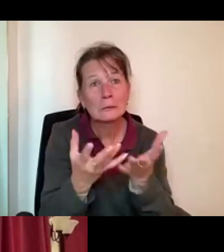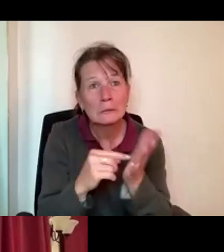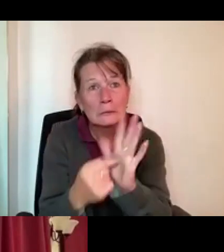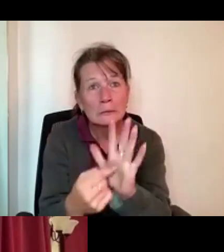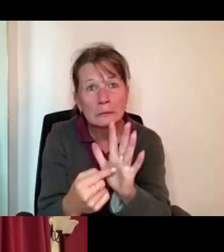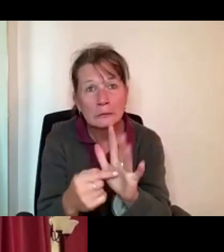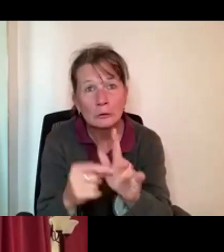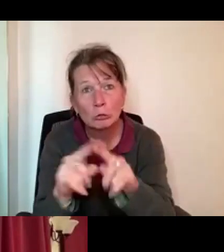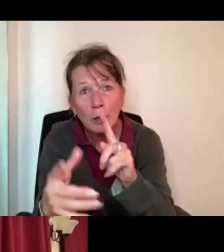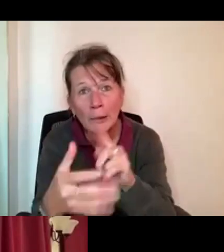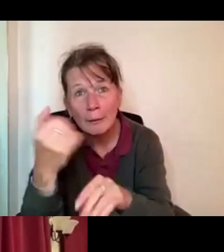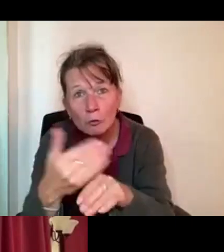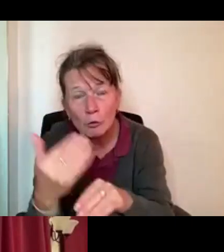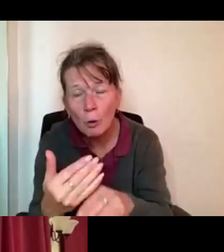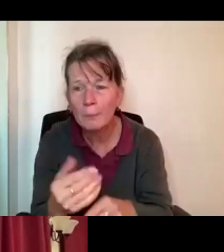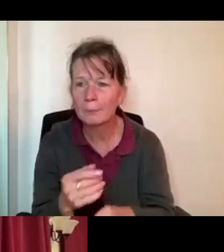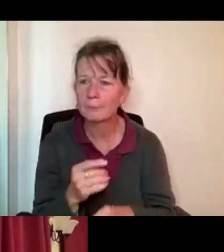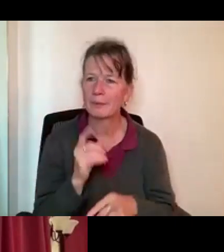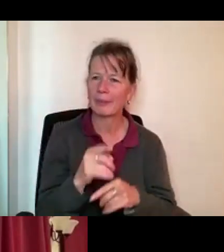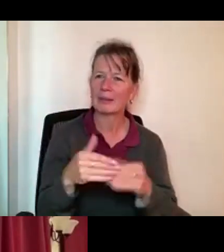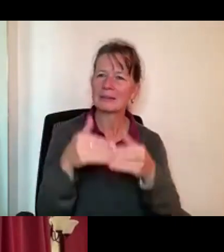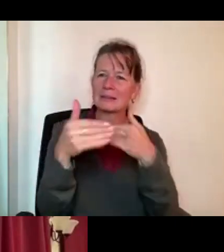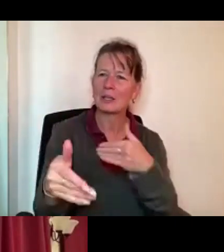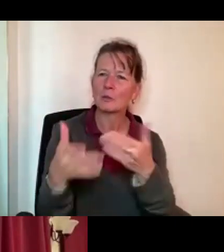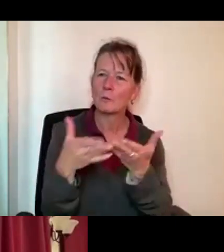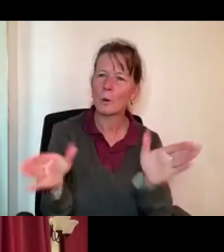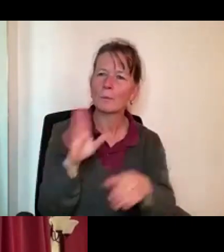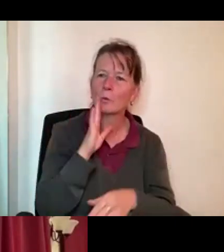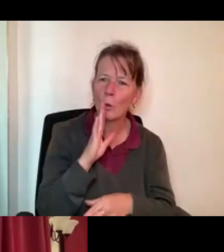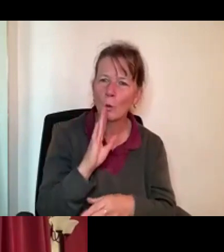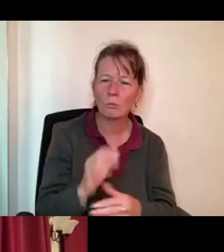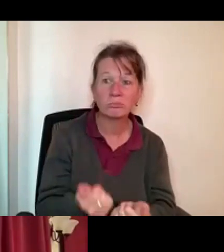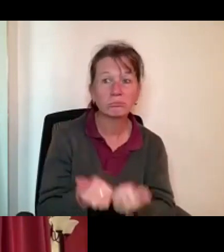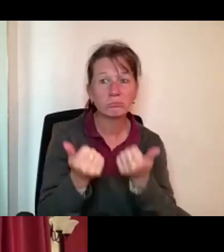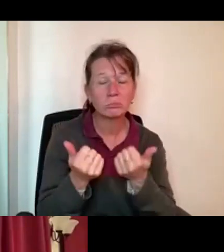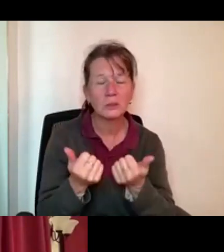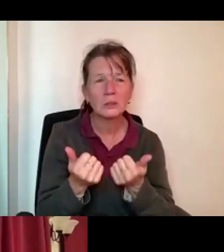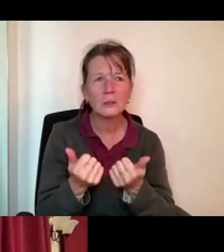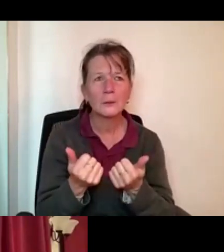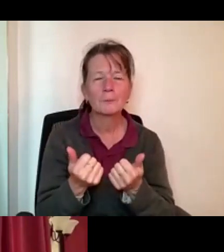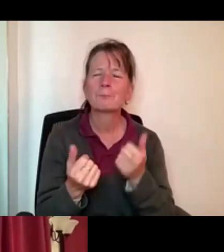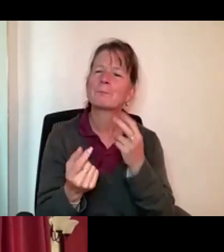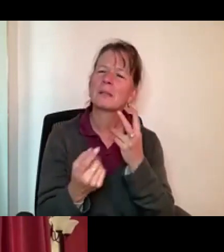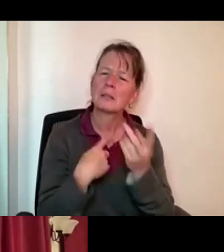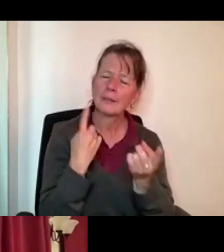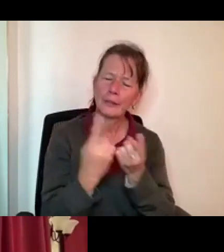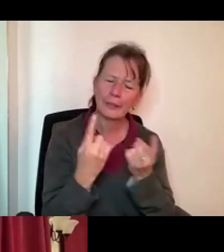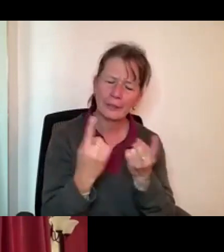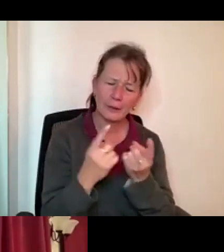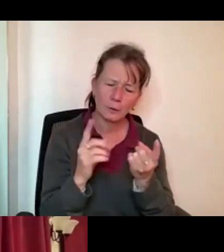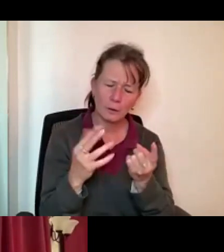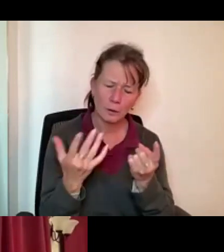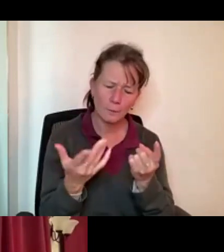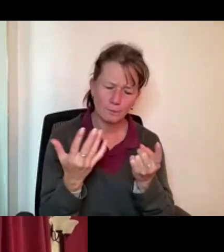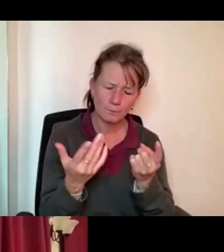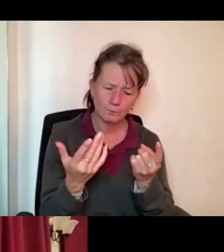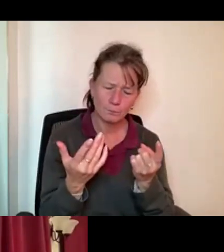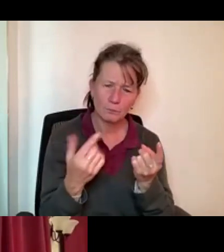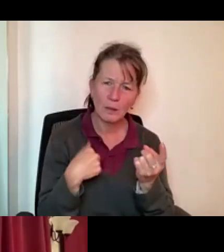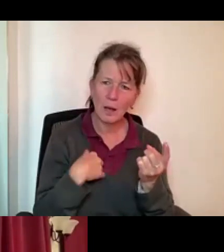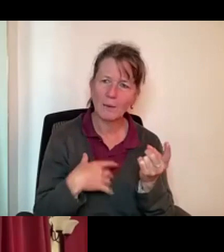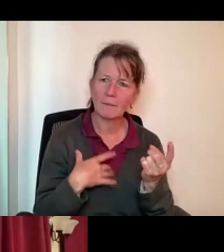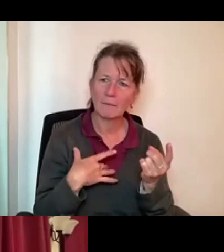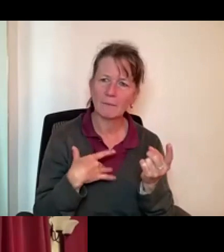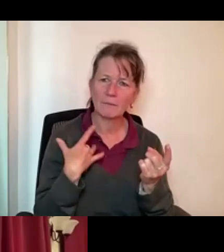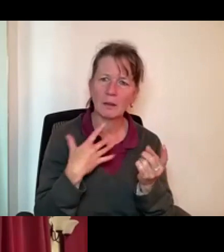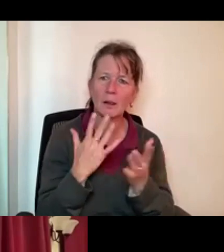at that stage of an open call is really good. And then another thing about what I find